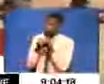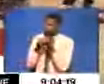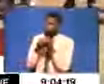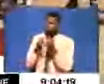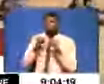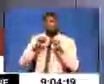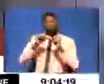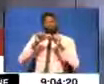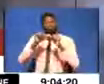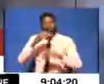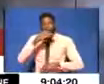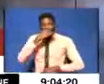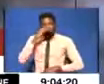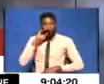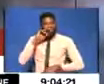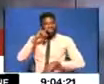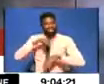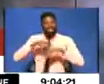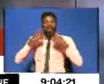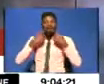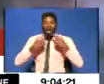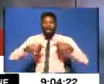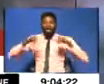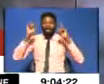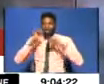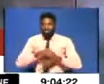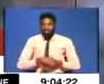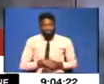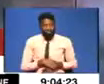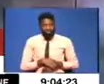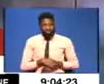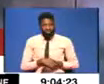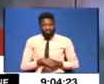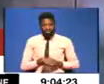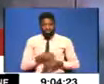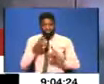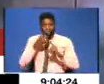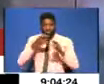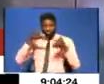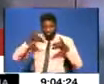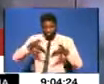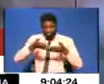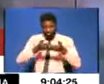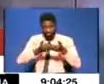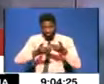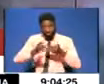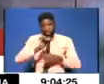into the fray. From here, wale ambao wana roho hafifu